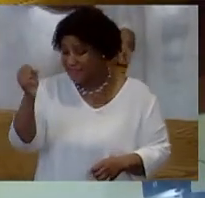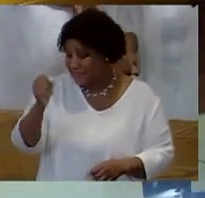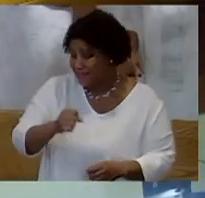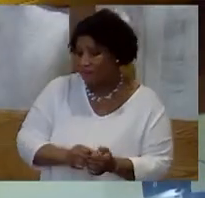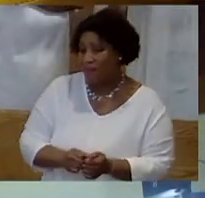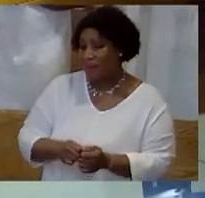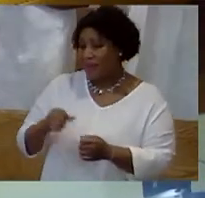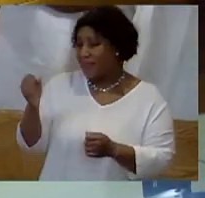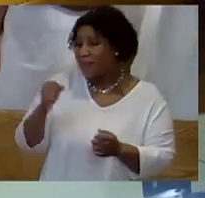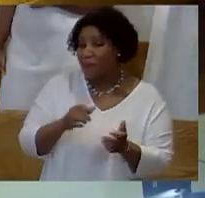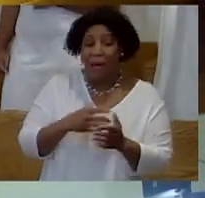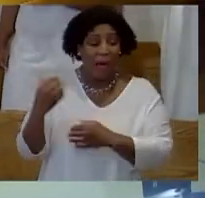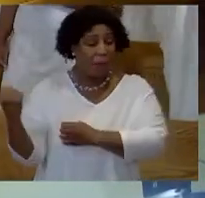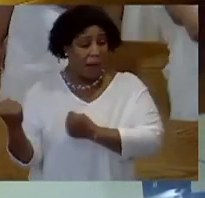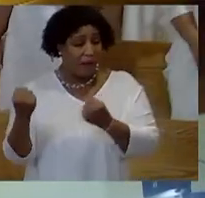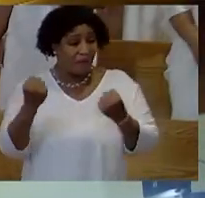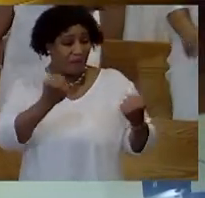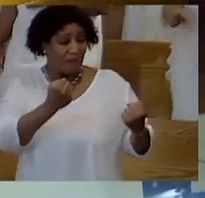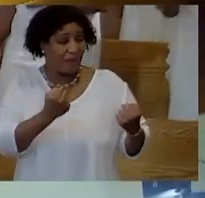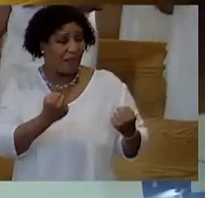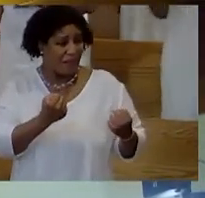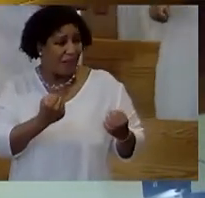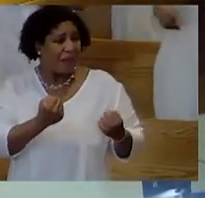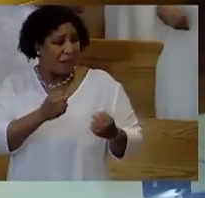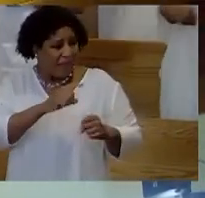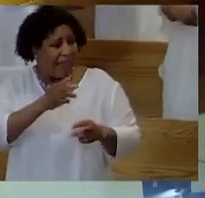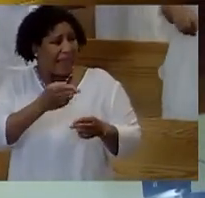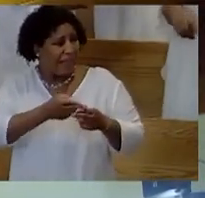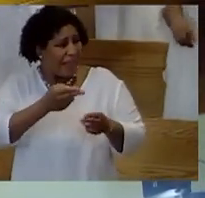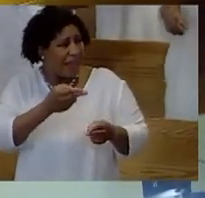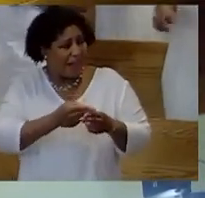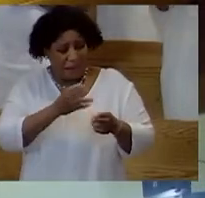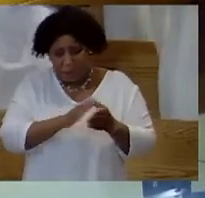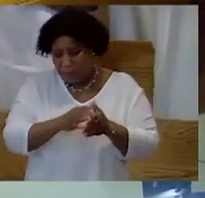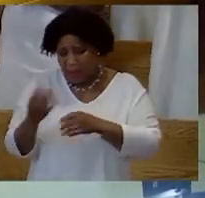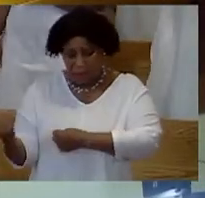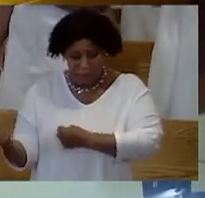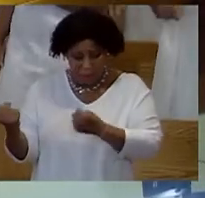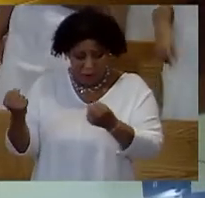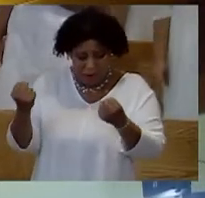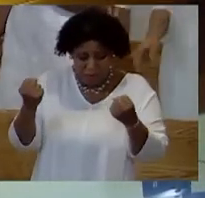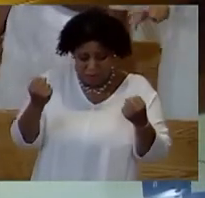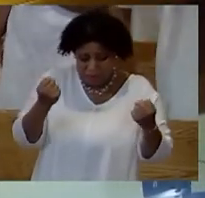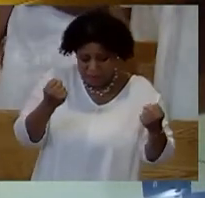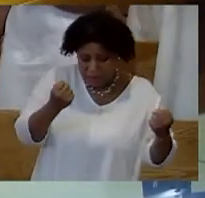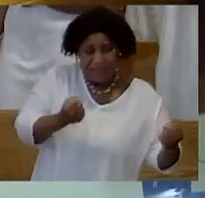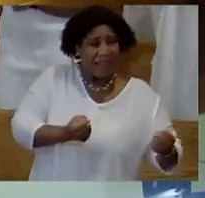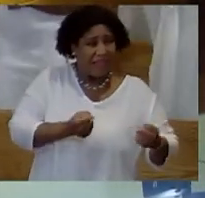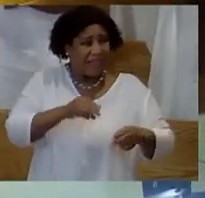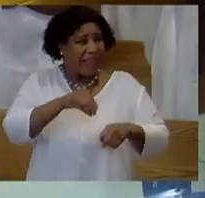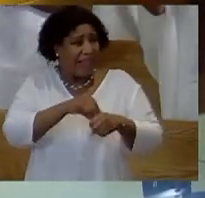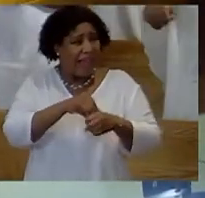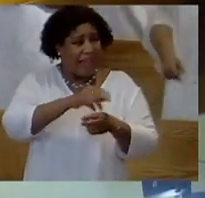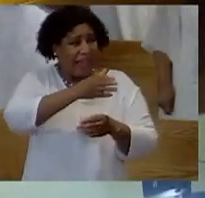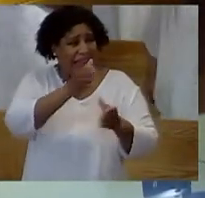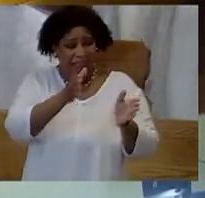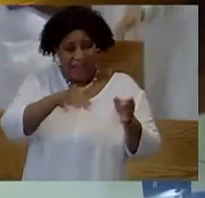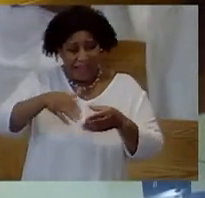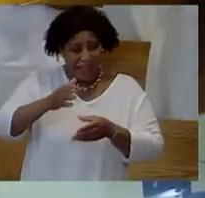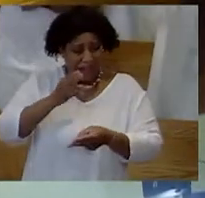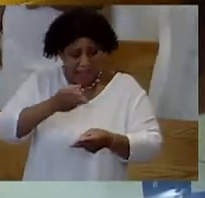is. Power in the name of. Power in the name